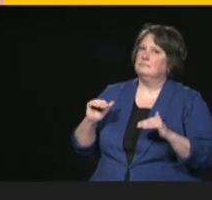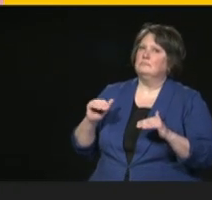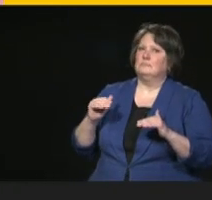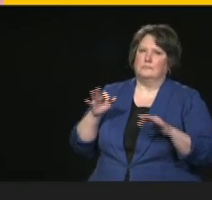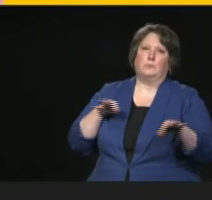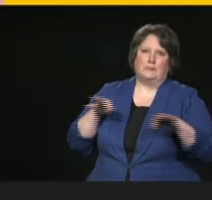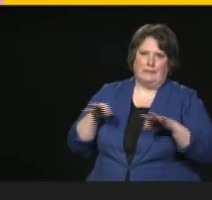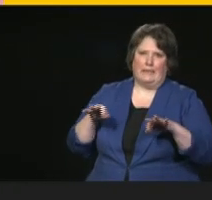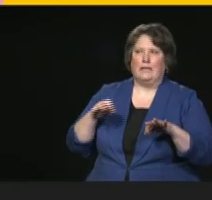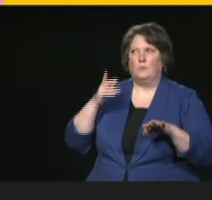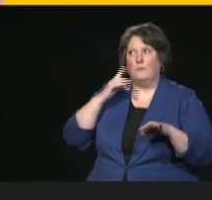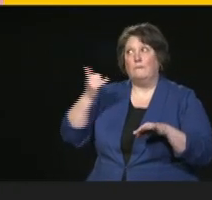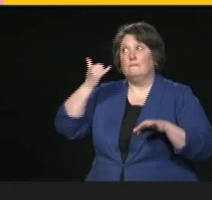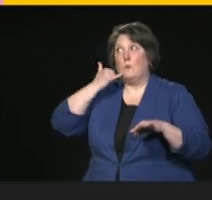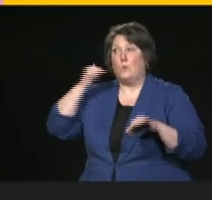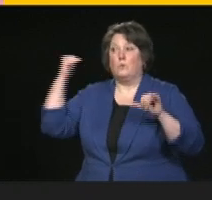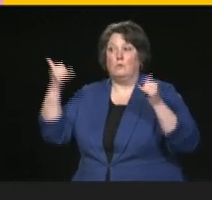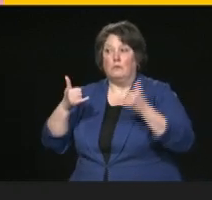Opérateur.